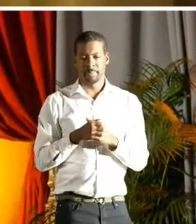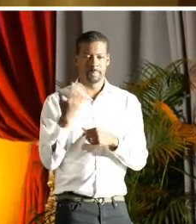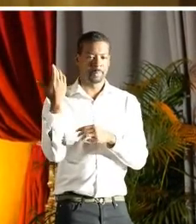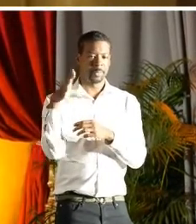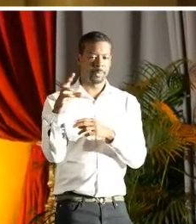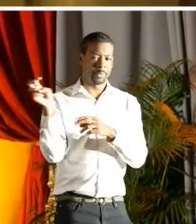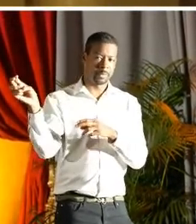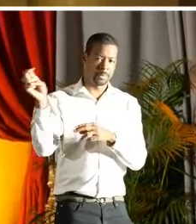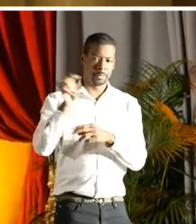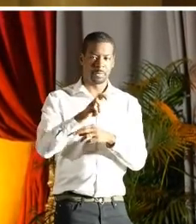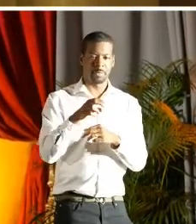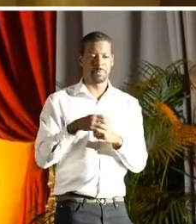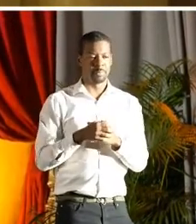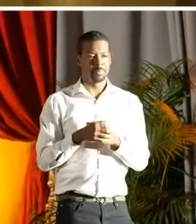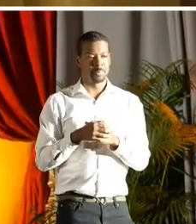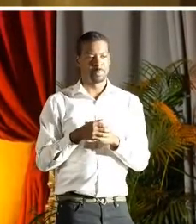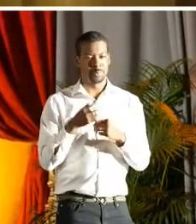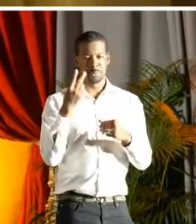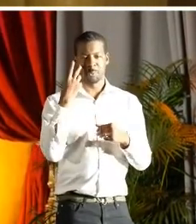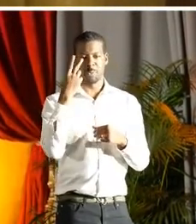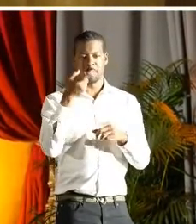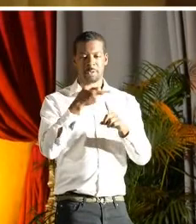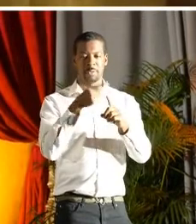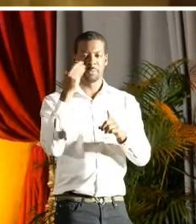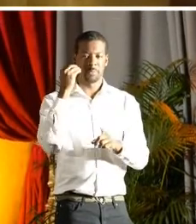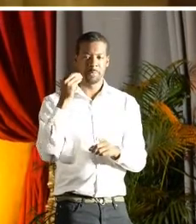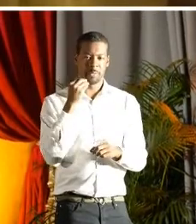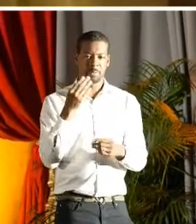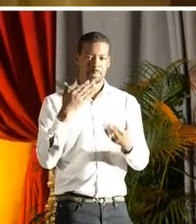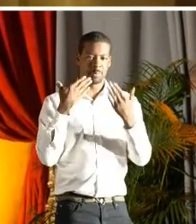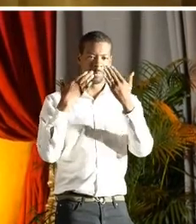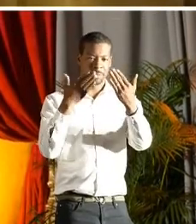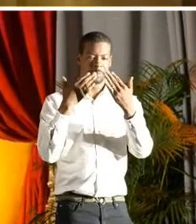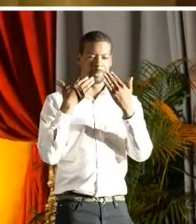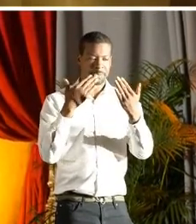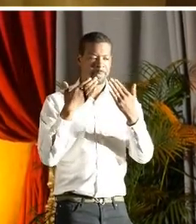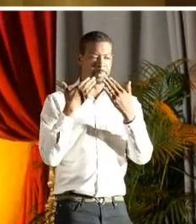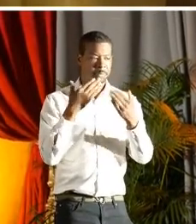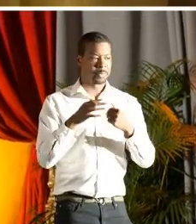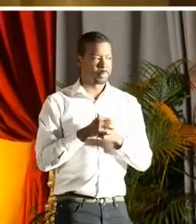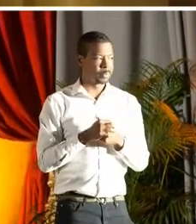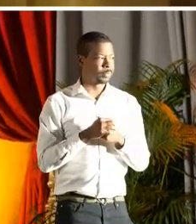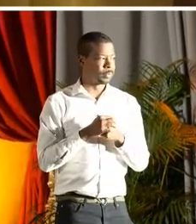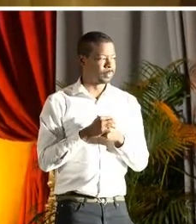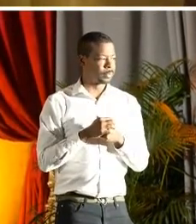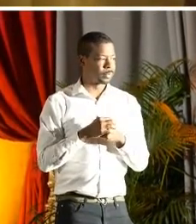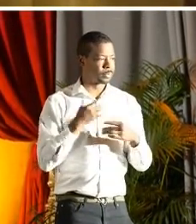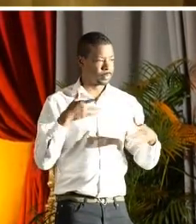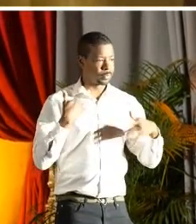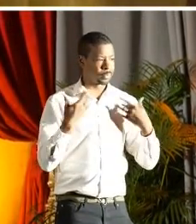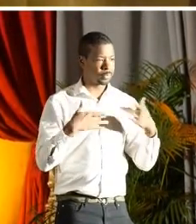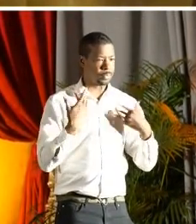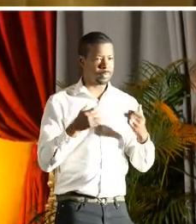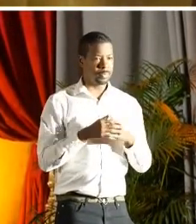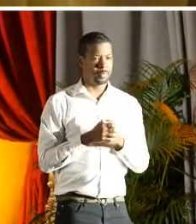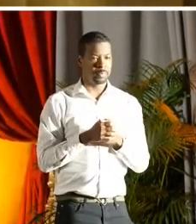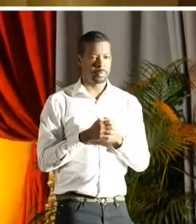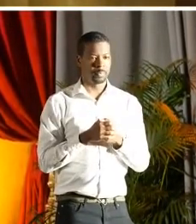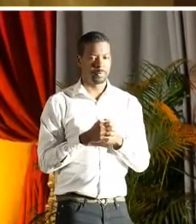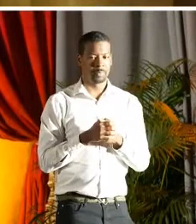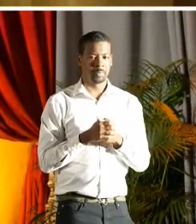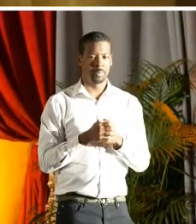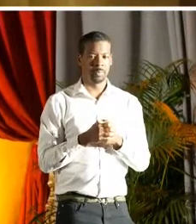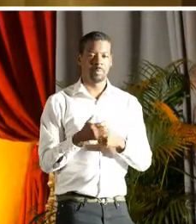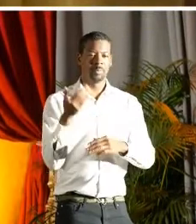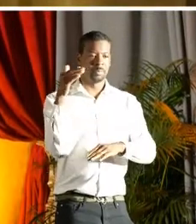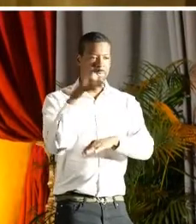travel. They're watching at home, and we're just so honored that you're a part of this evening. Tonight we have, and